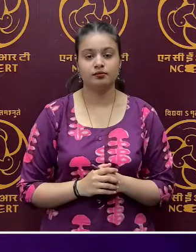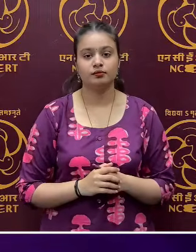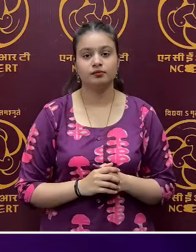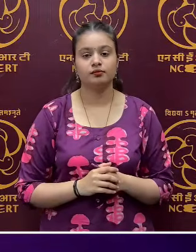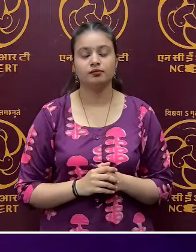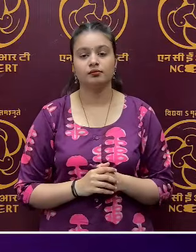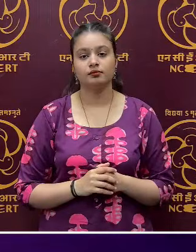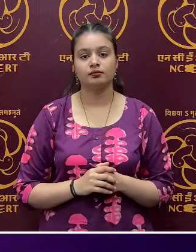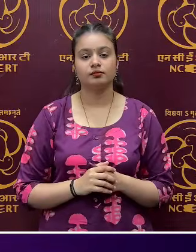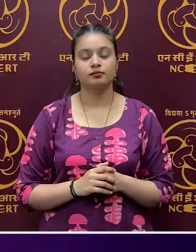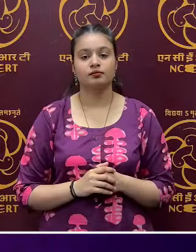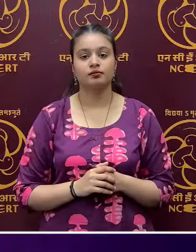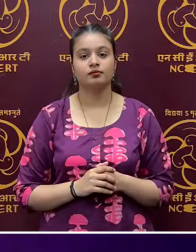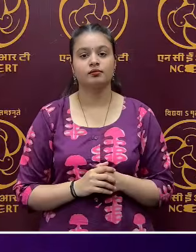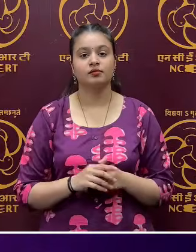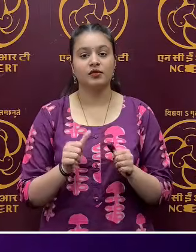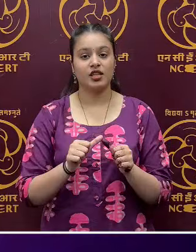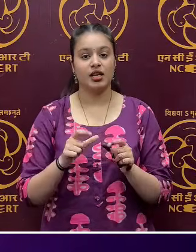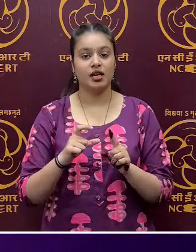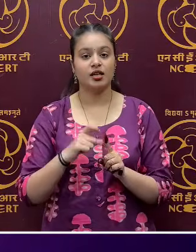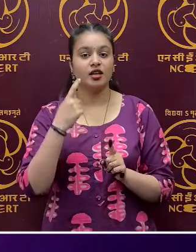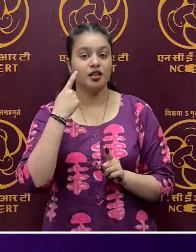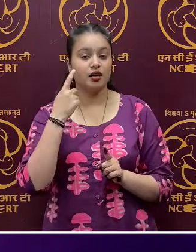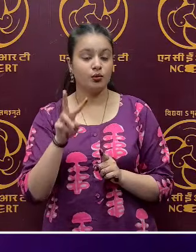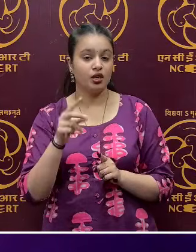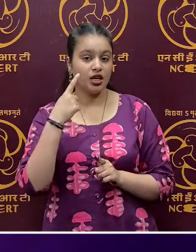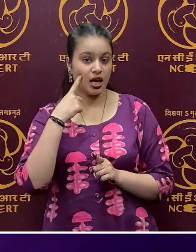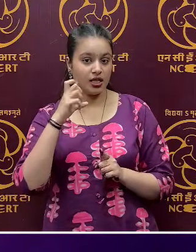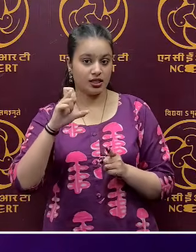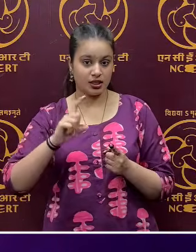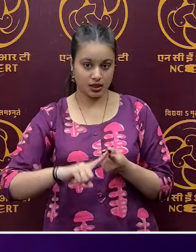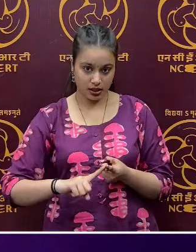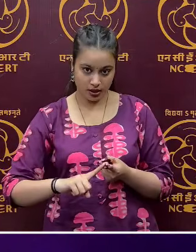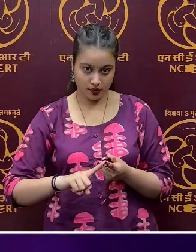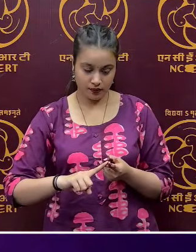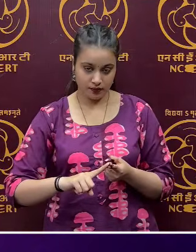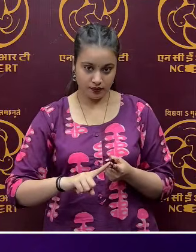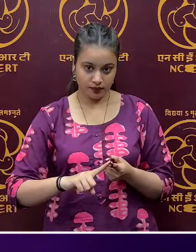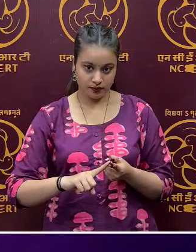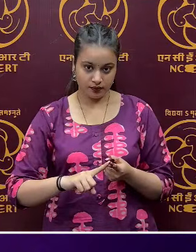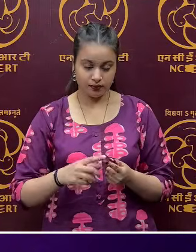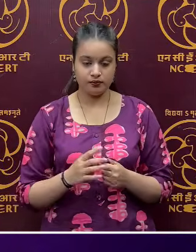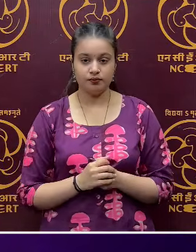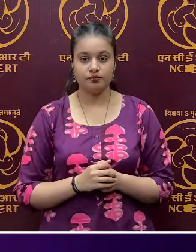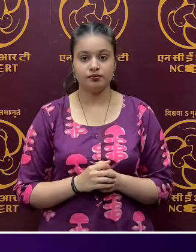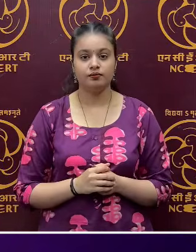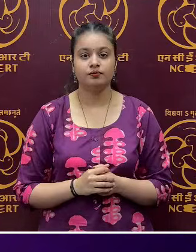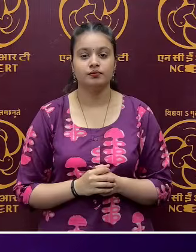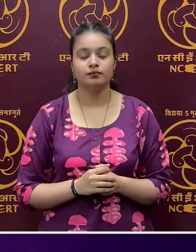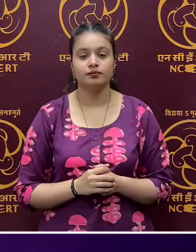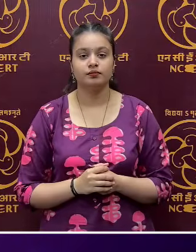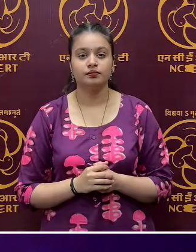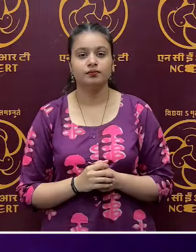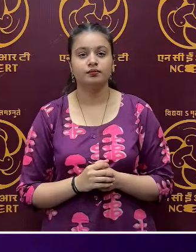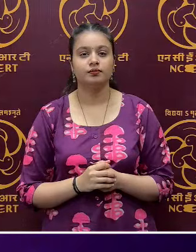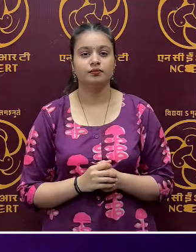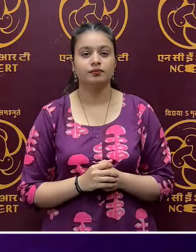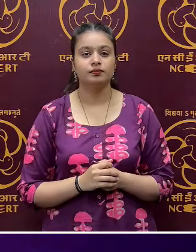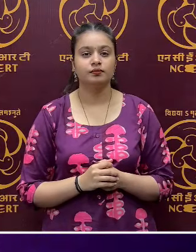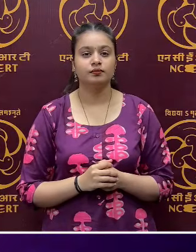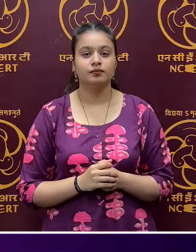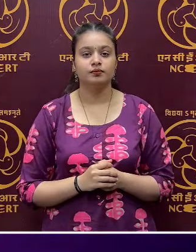ADVI. advise. A little problem with the jumbler here, I think.